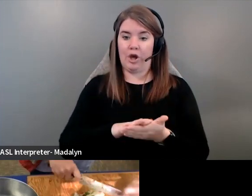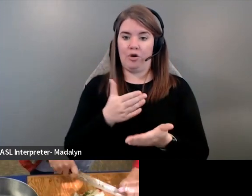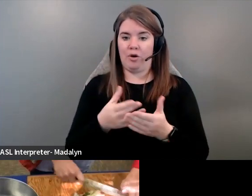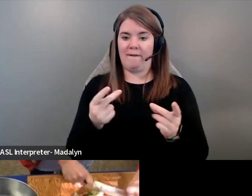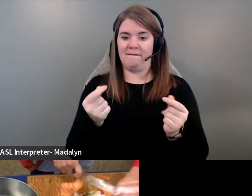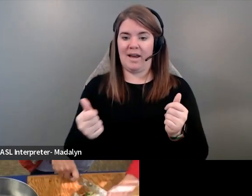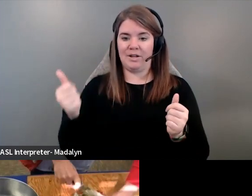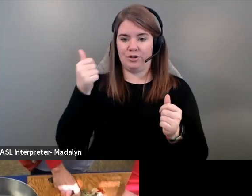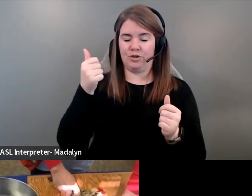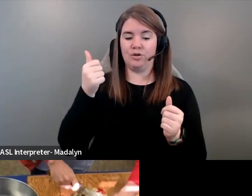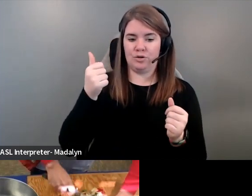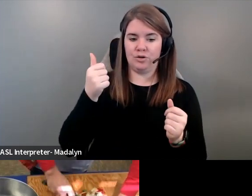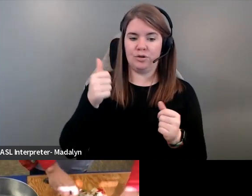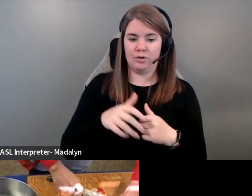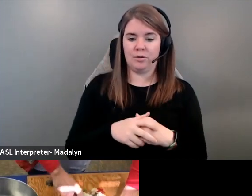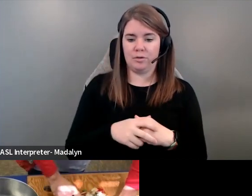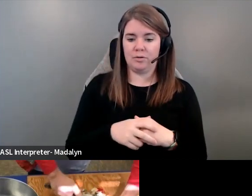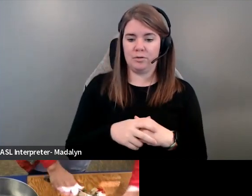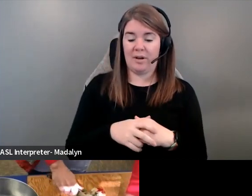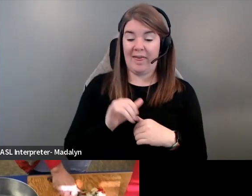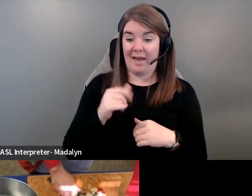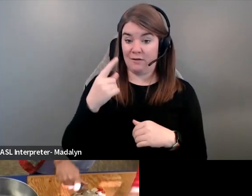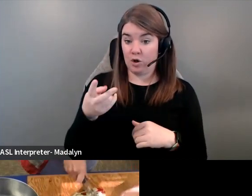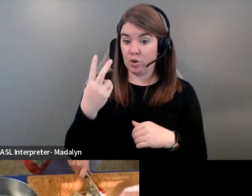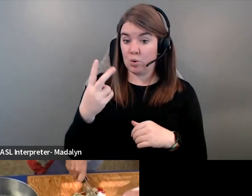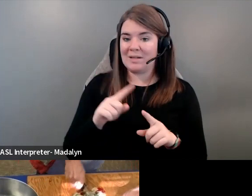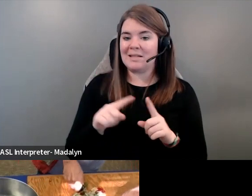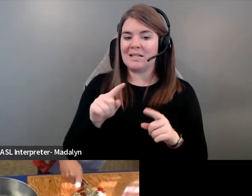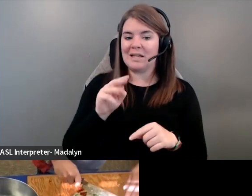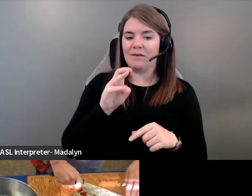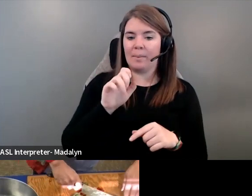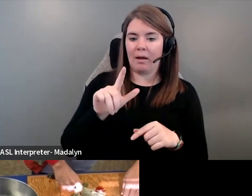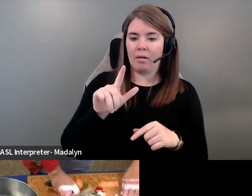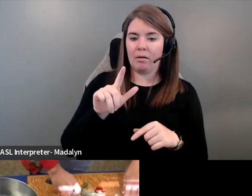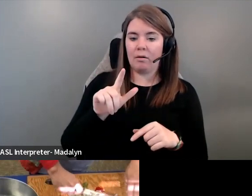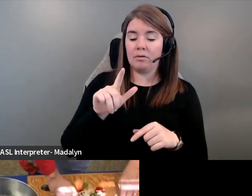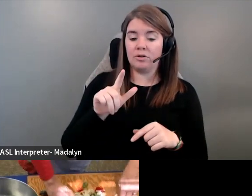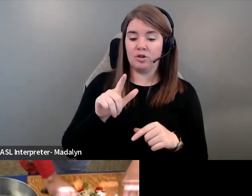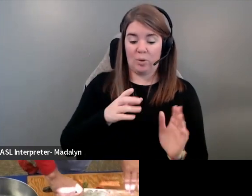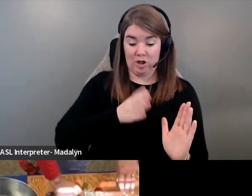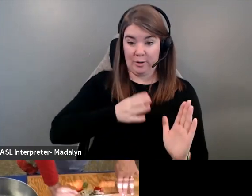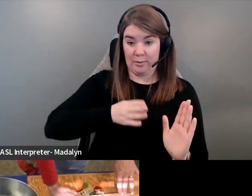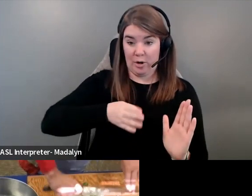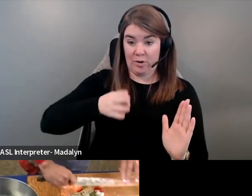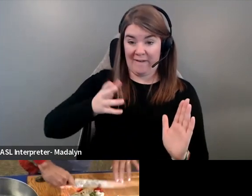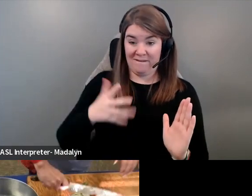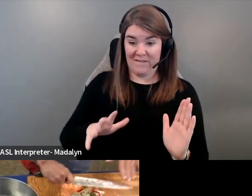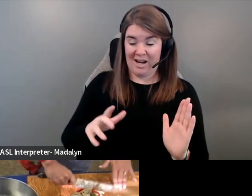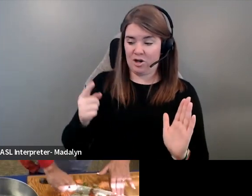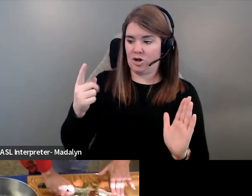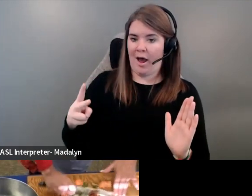And that's quite a bit. This is going to be for 2 different meals. So I'll put half of it right back into the bag and into the